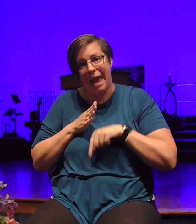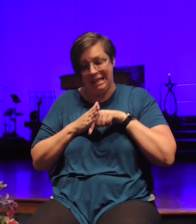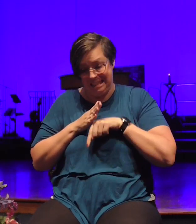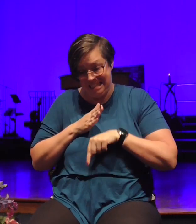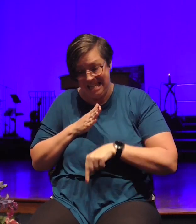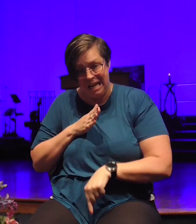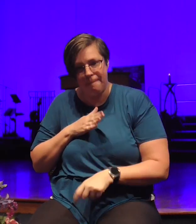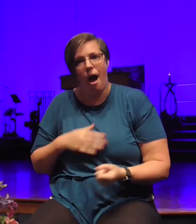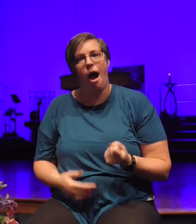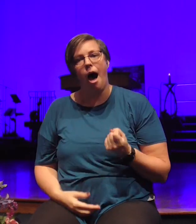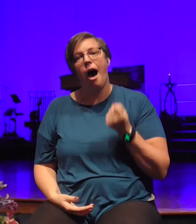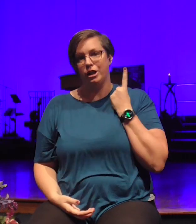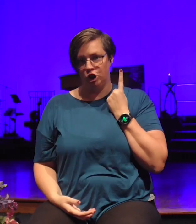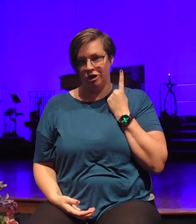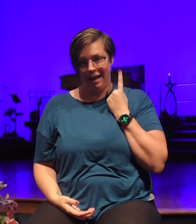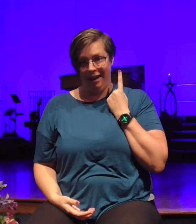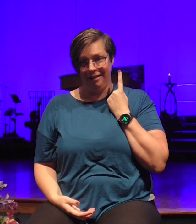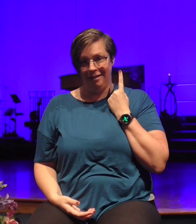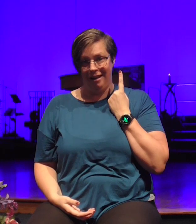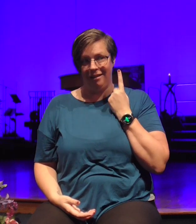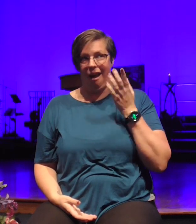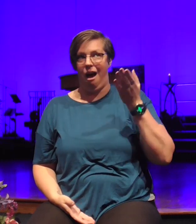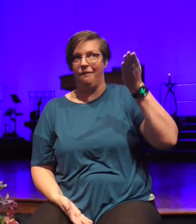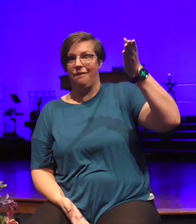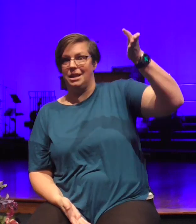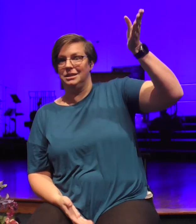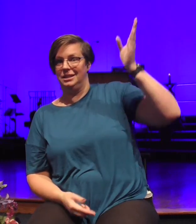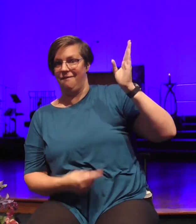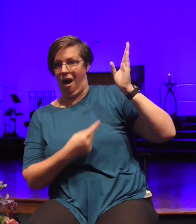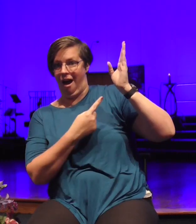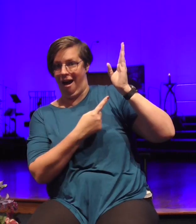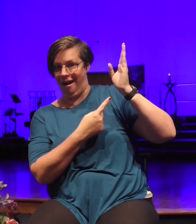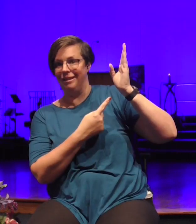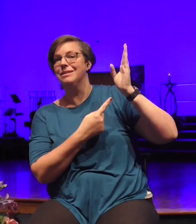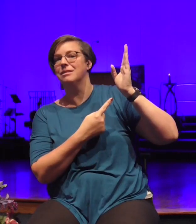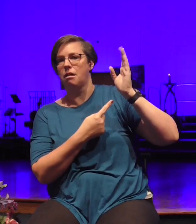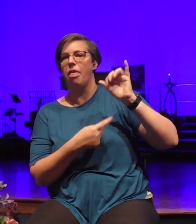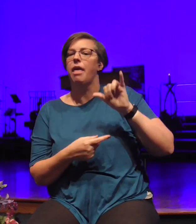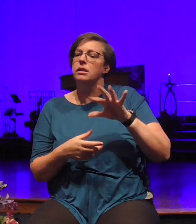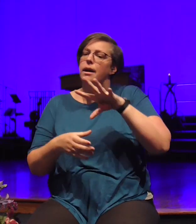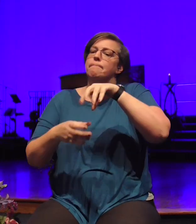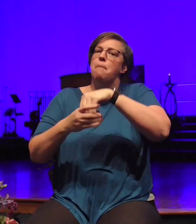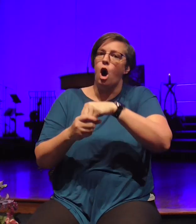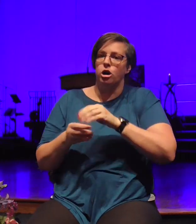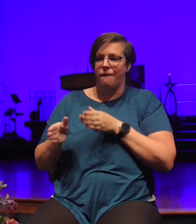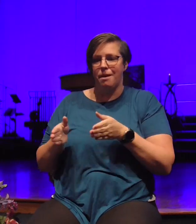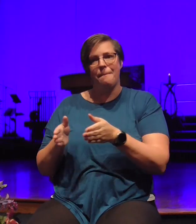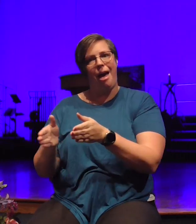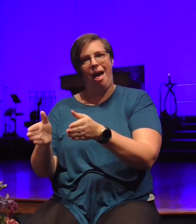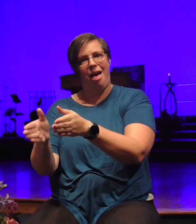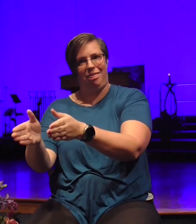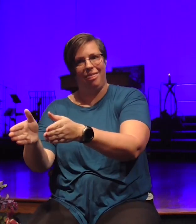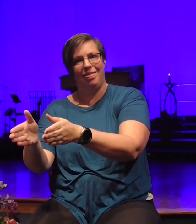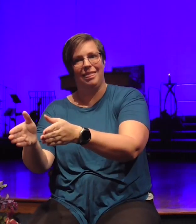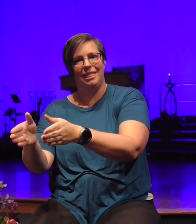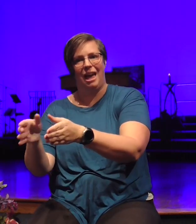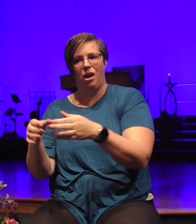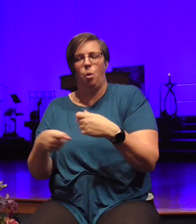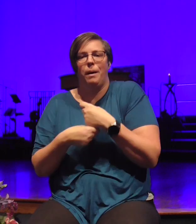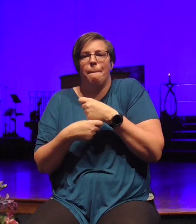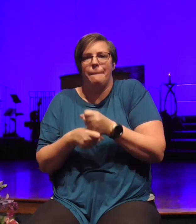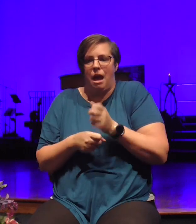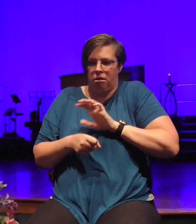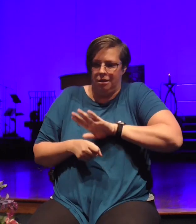deeper understanding of the divine. That's part of that pathway that we're walking to make the way for